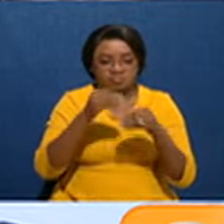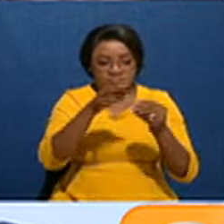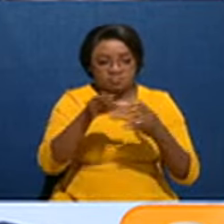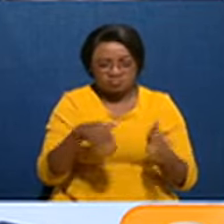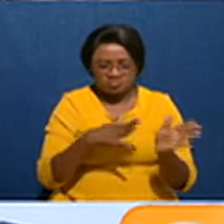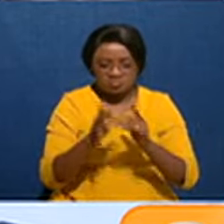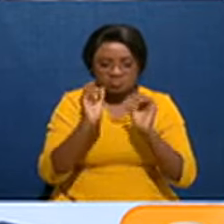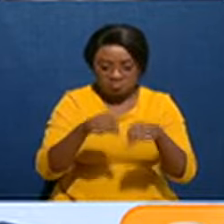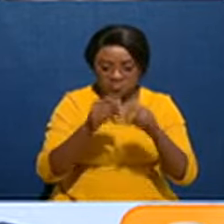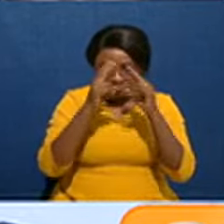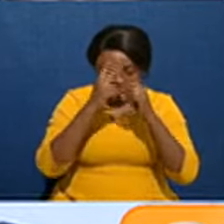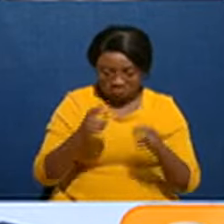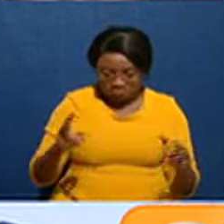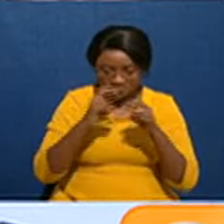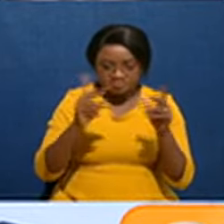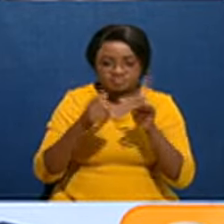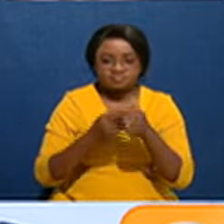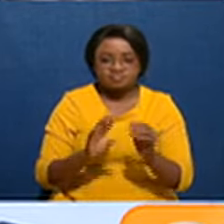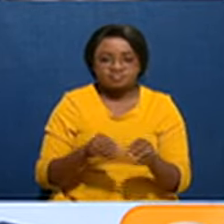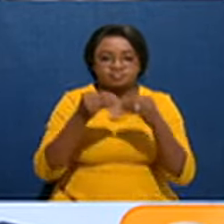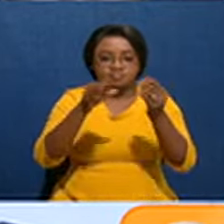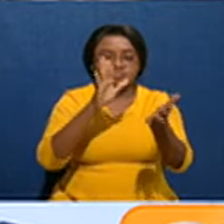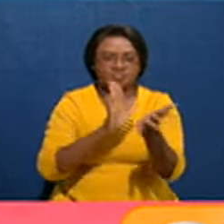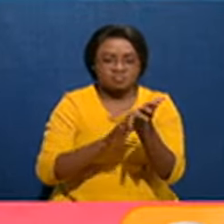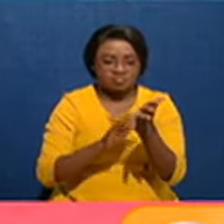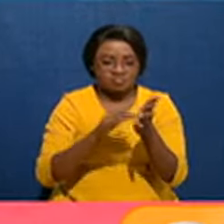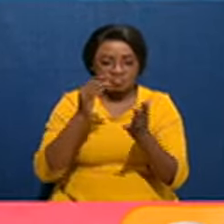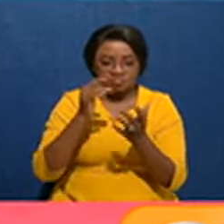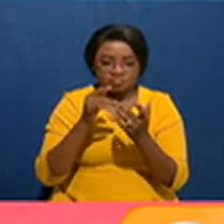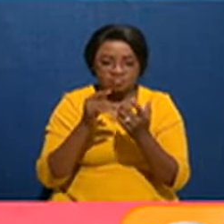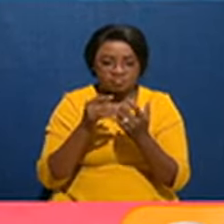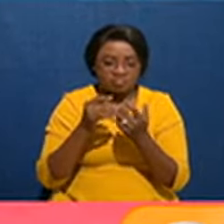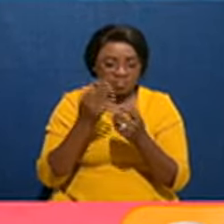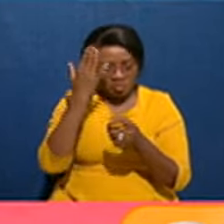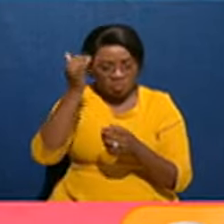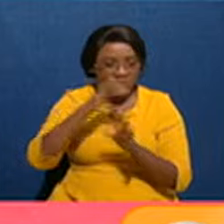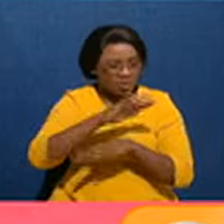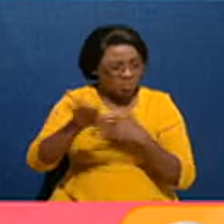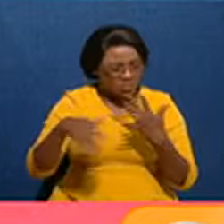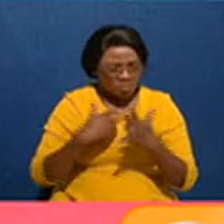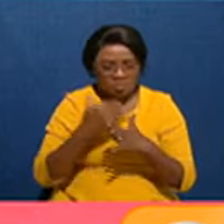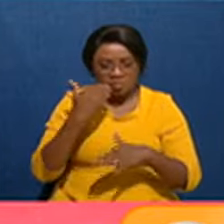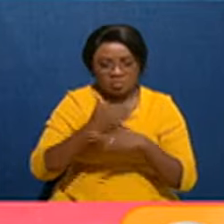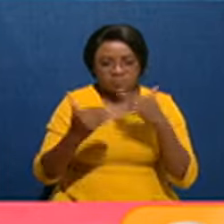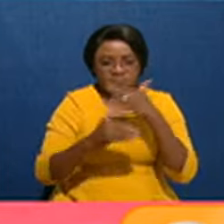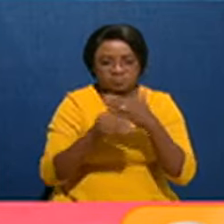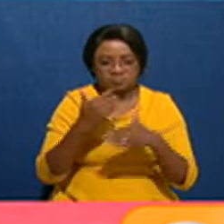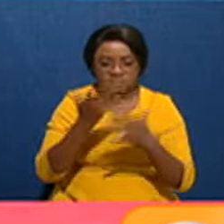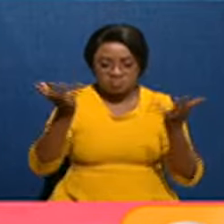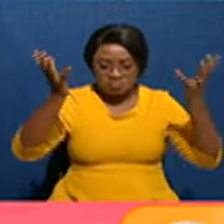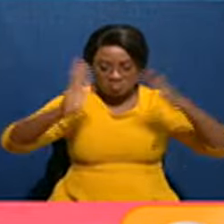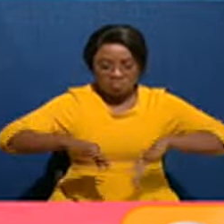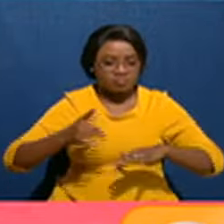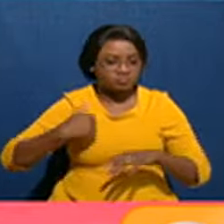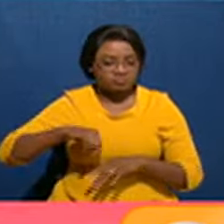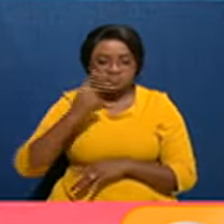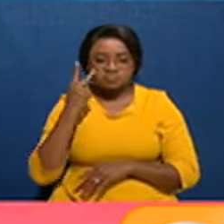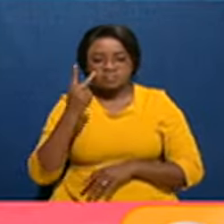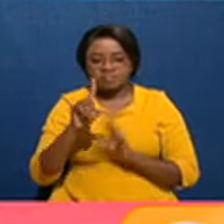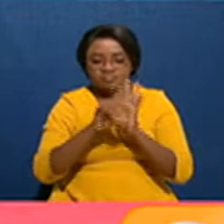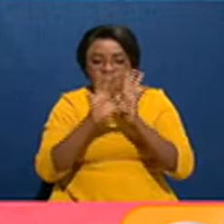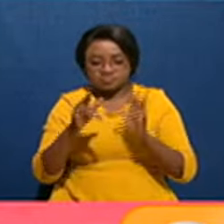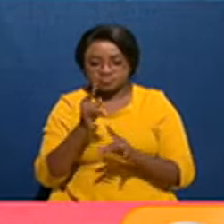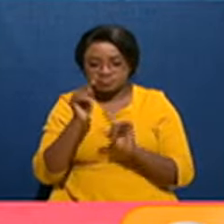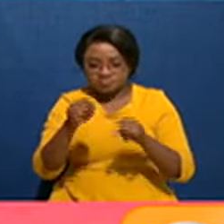carry out investigations and recommend prosecution? Because of all the buildings that have collapsed, we have rarely seen prosecutions